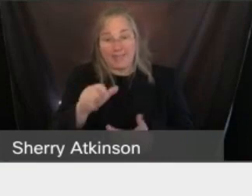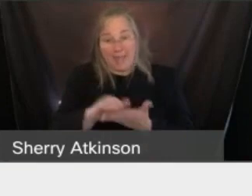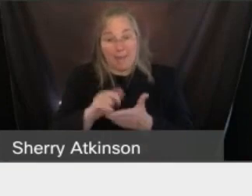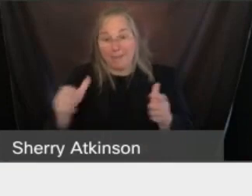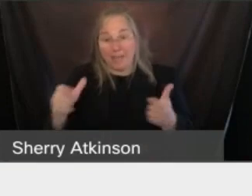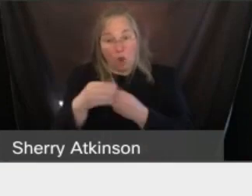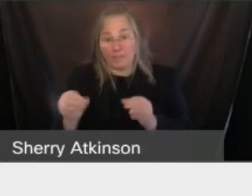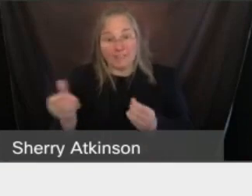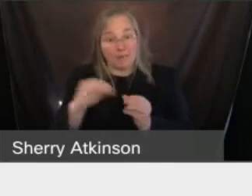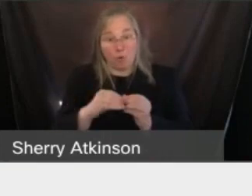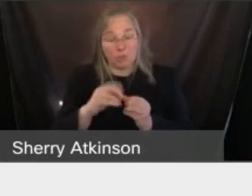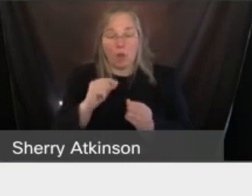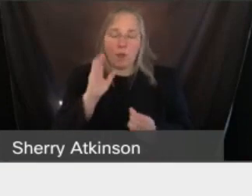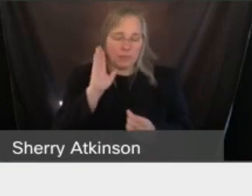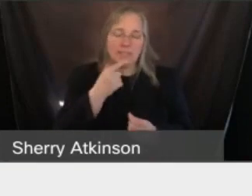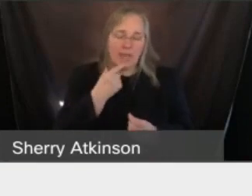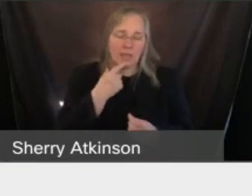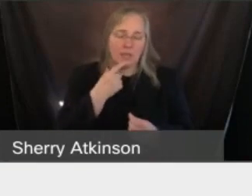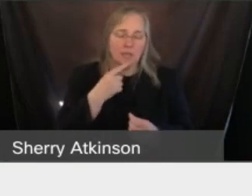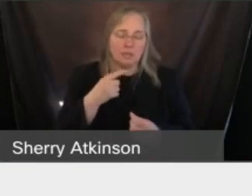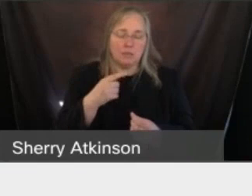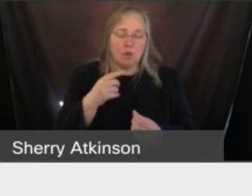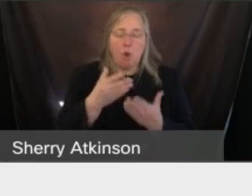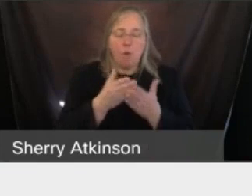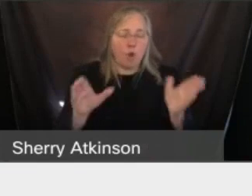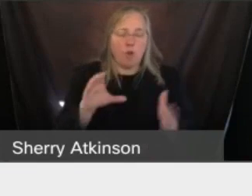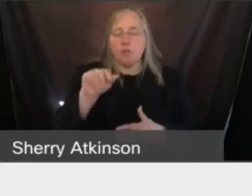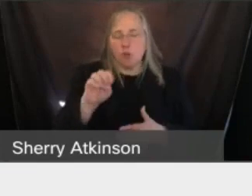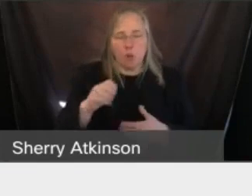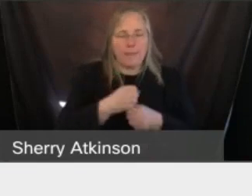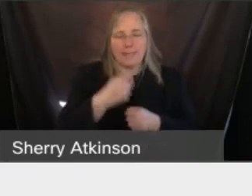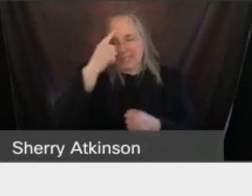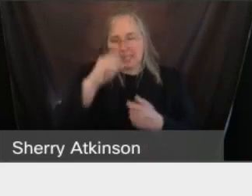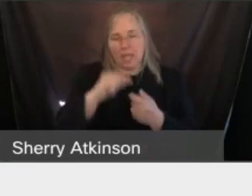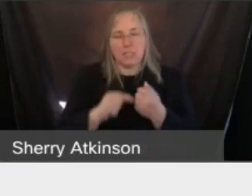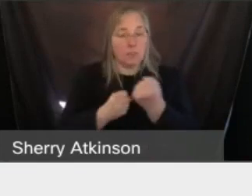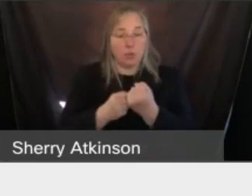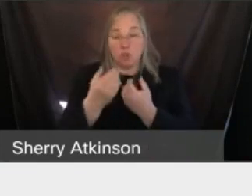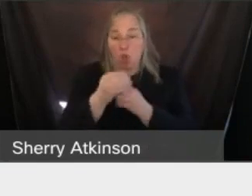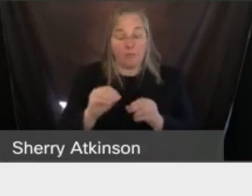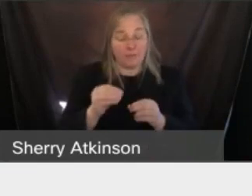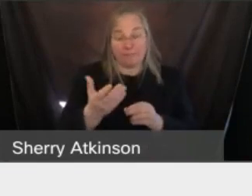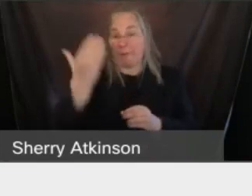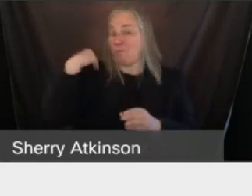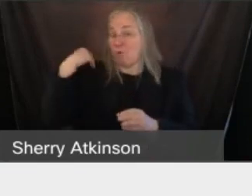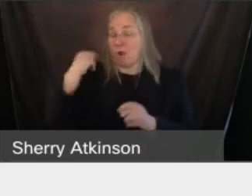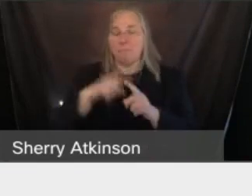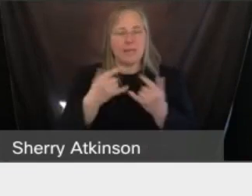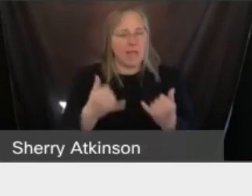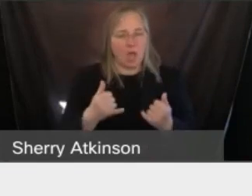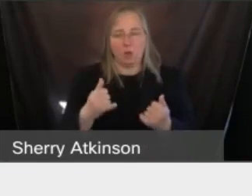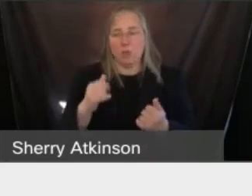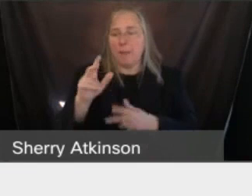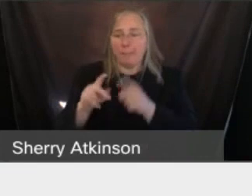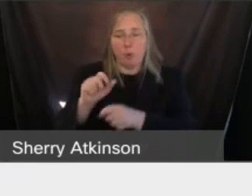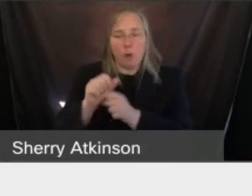tell you overall, the code makes sense and supports the office the way it was in the past. But now with people working from home,